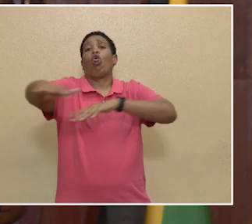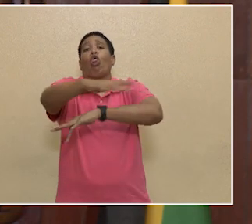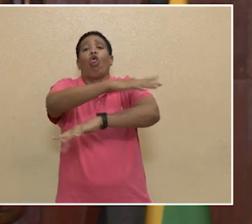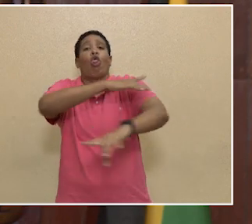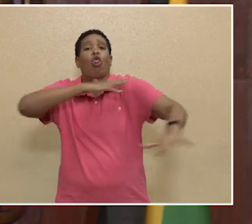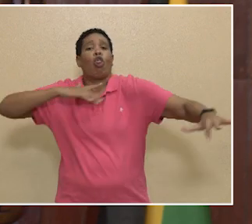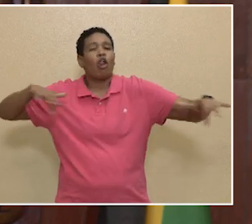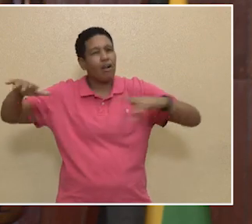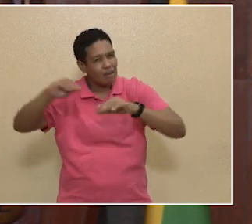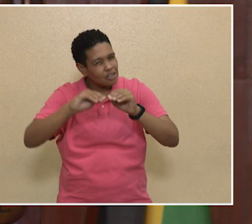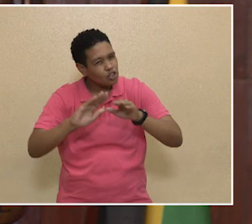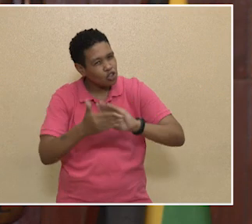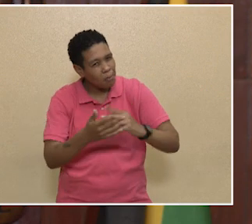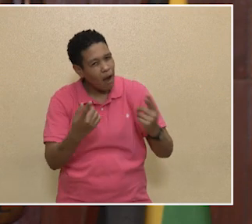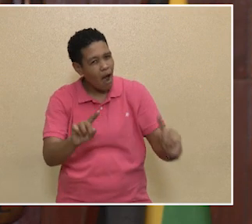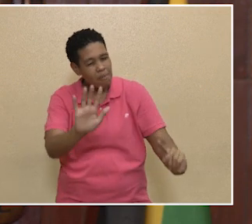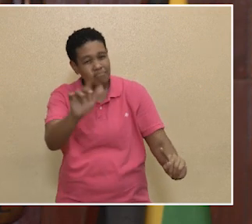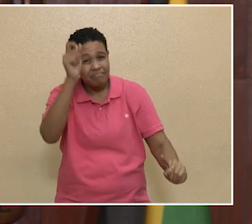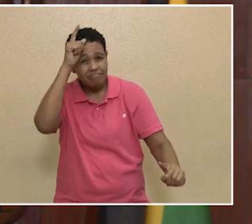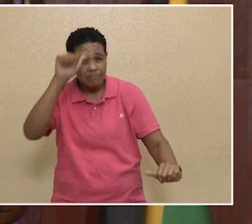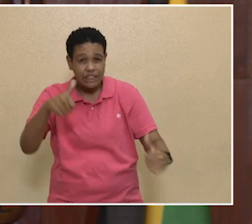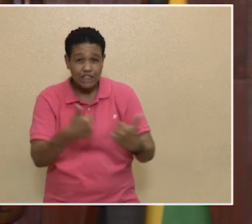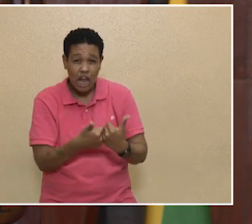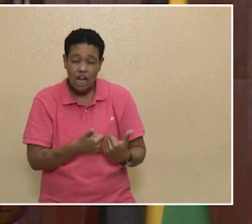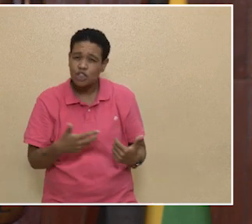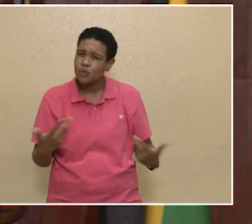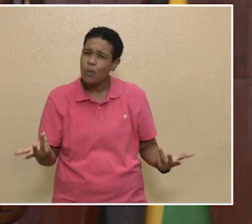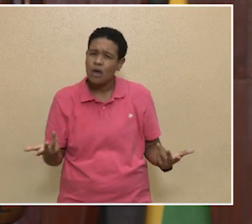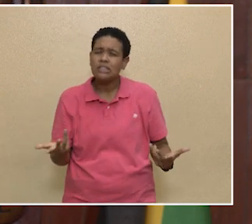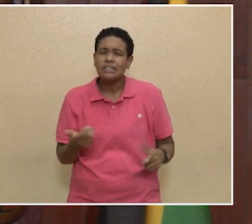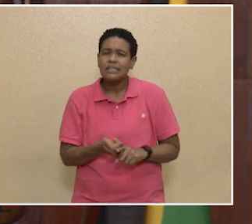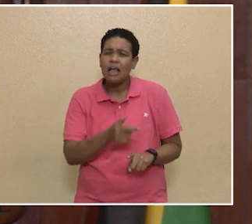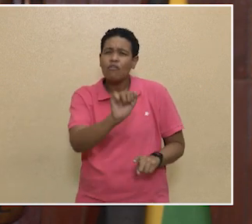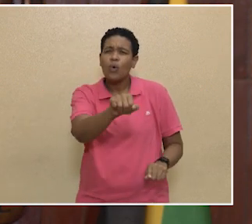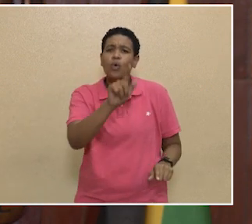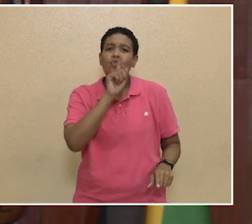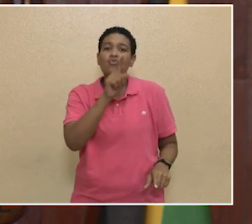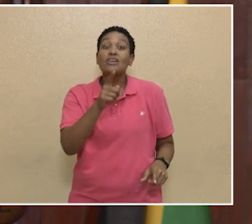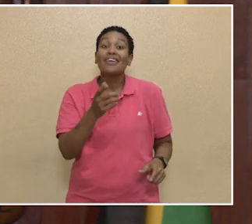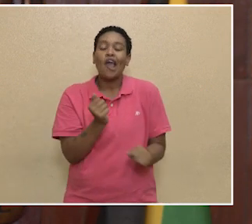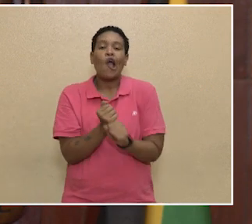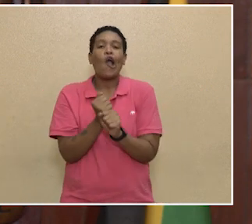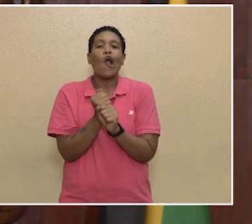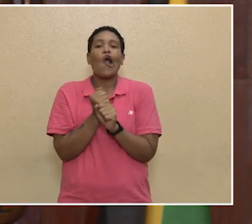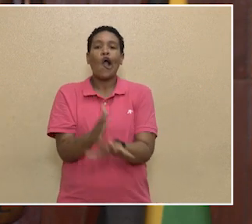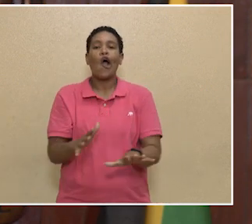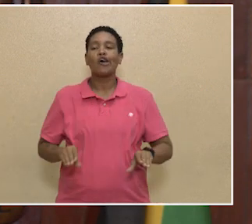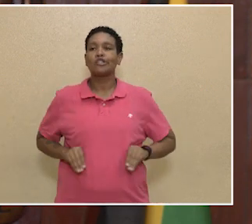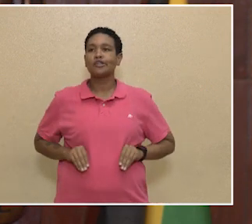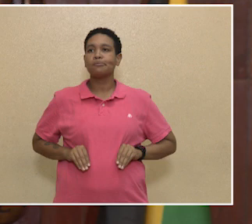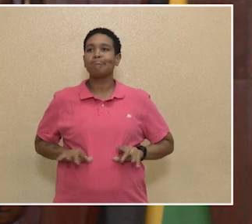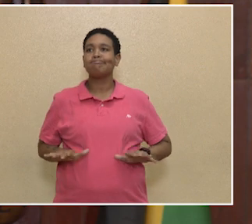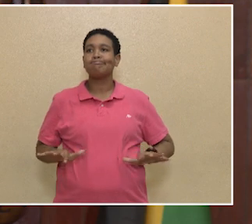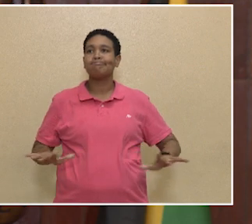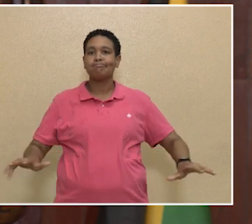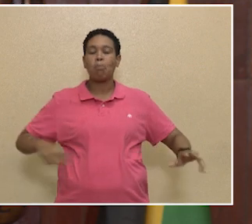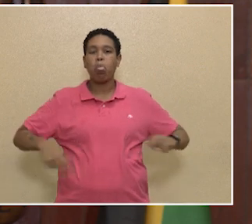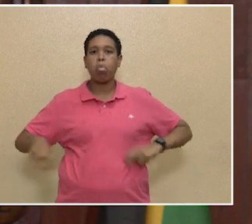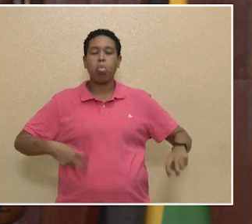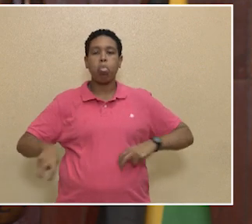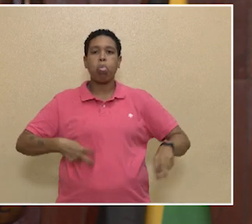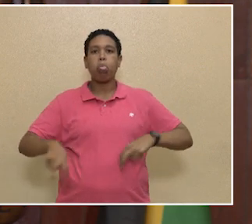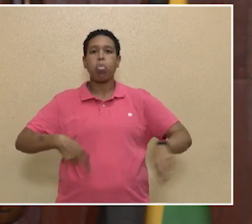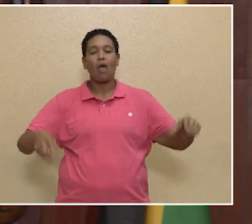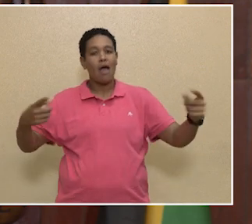around. The challenge with that is that that could be the precursor of community spread. And so the more